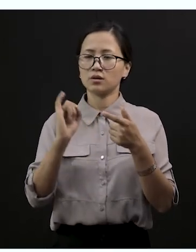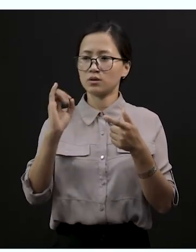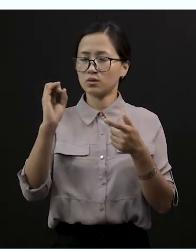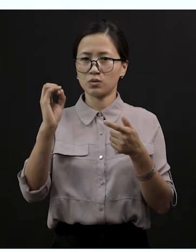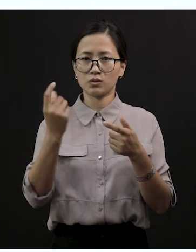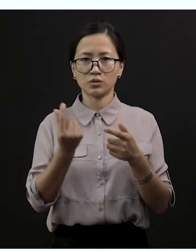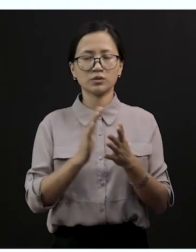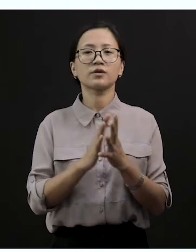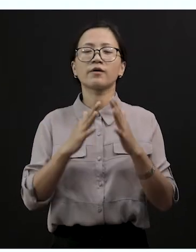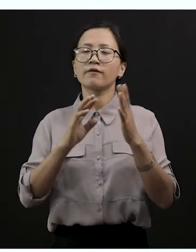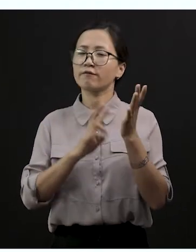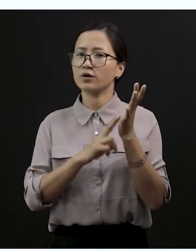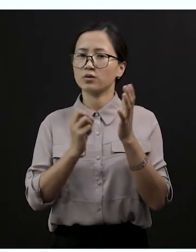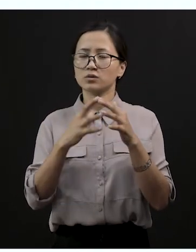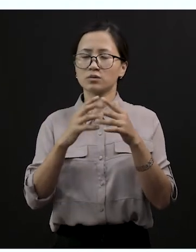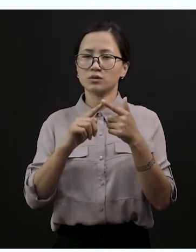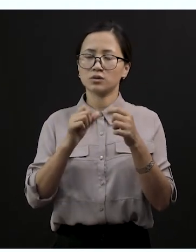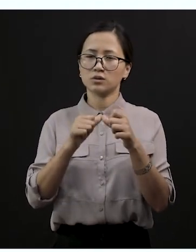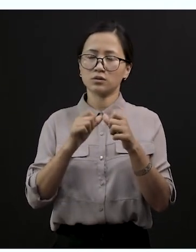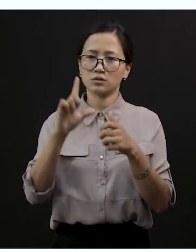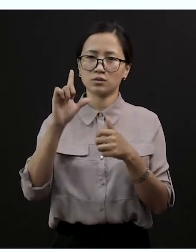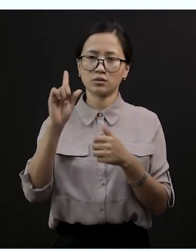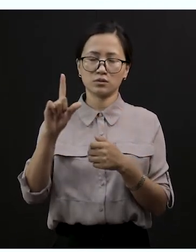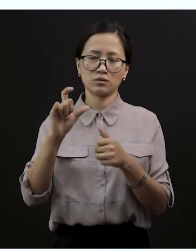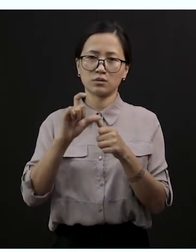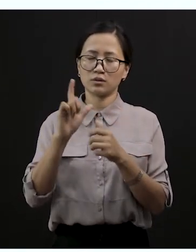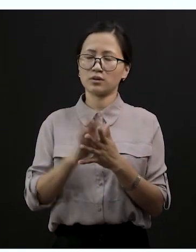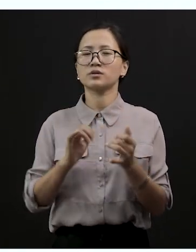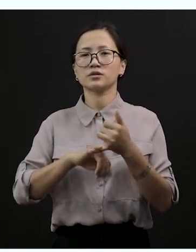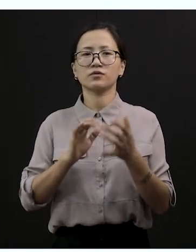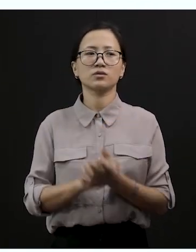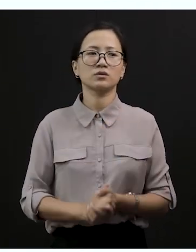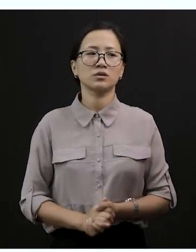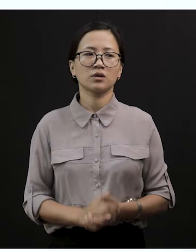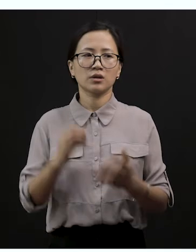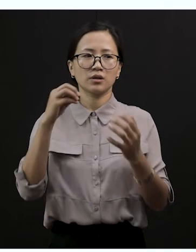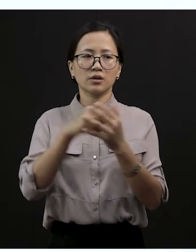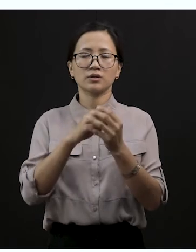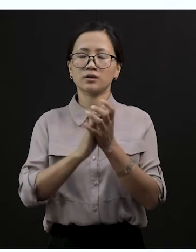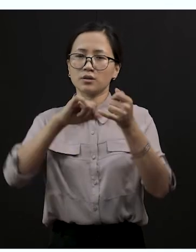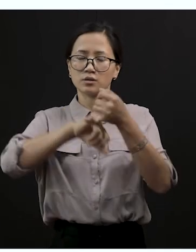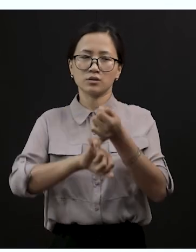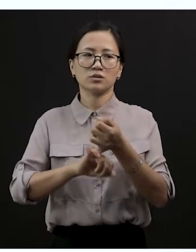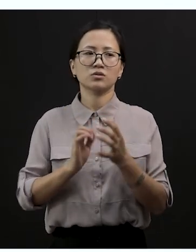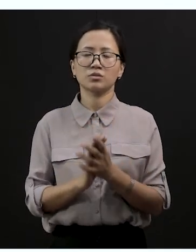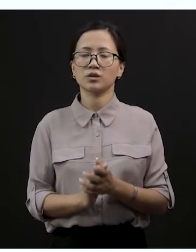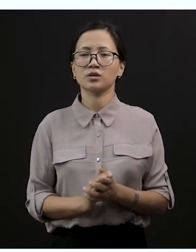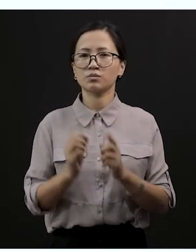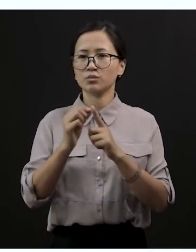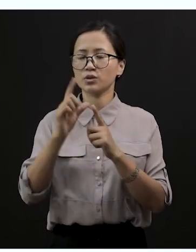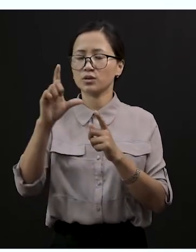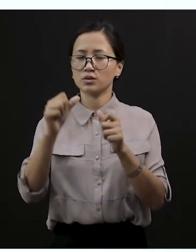O, right? If I have vowels before the O, then we add S only to make it plural, okay?